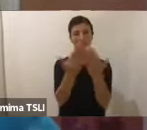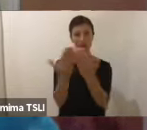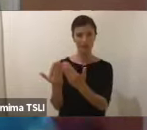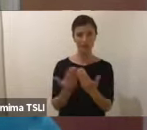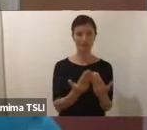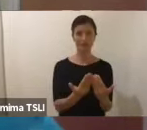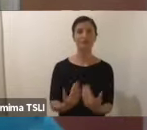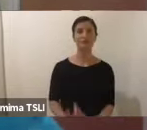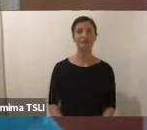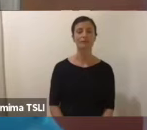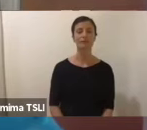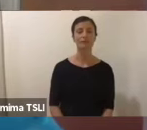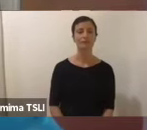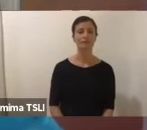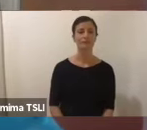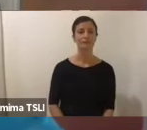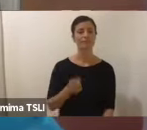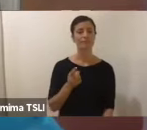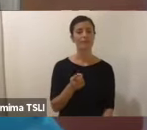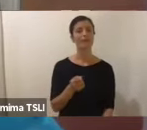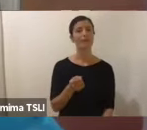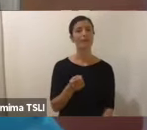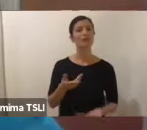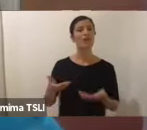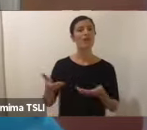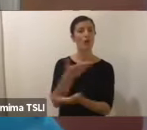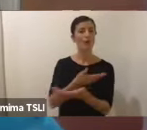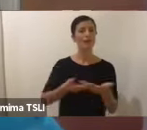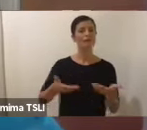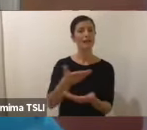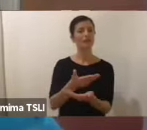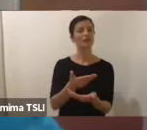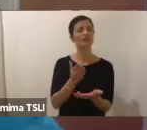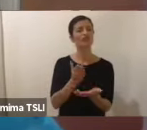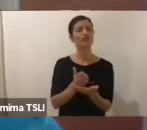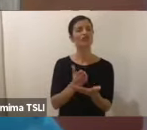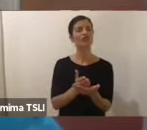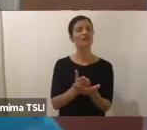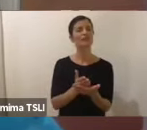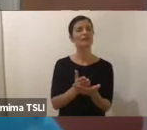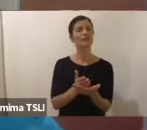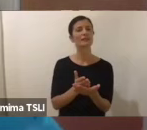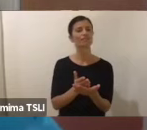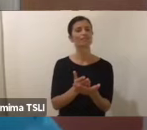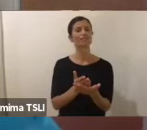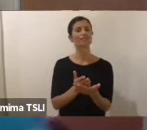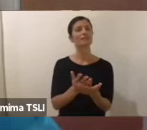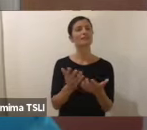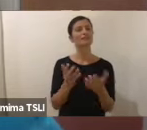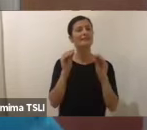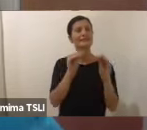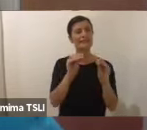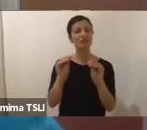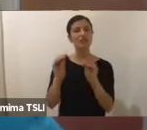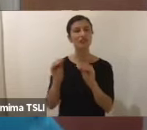this conversation is also used as a teaching tool because i know the first one has been used as a teaching tool and i think